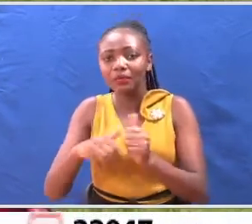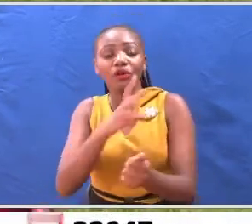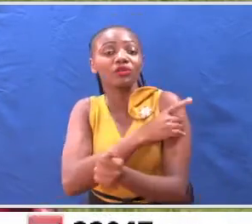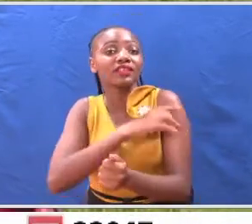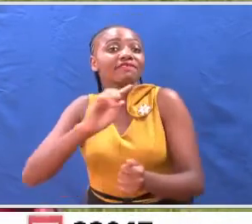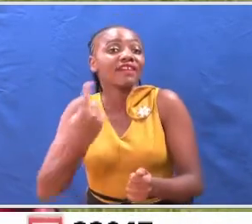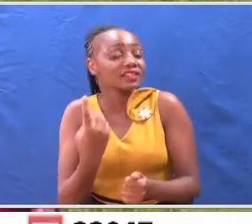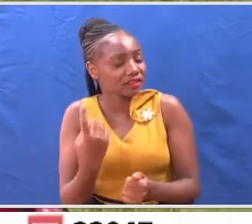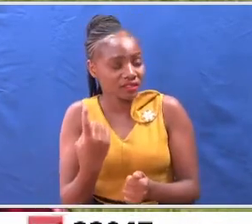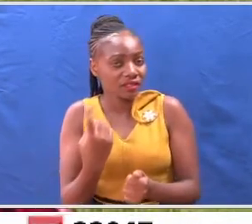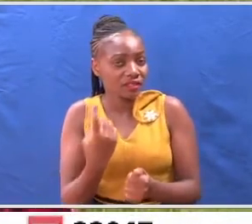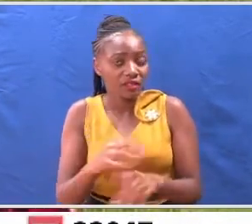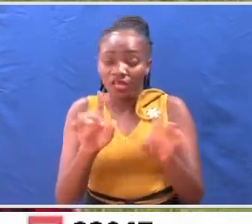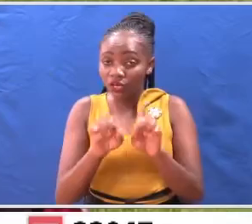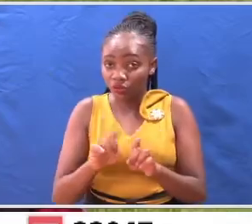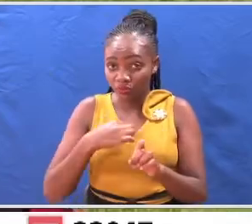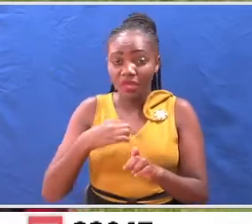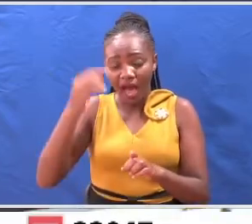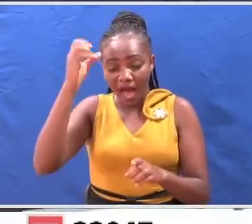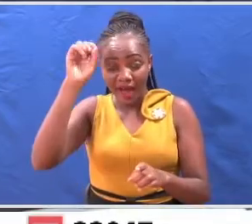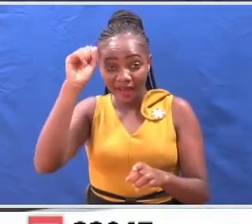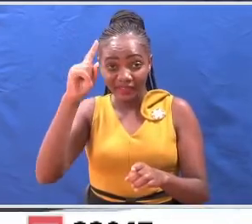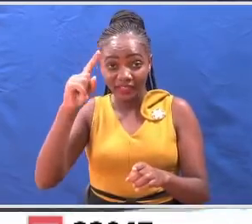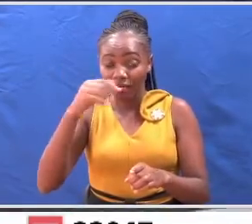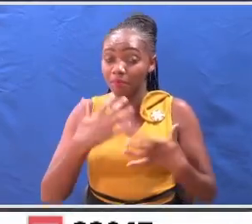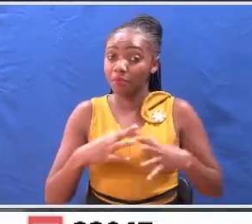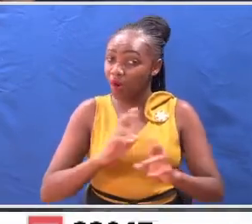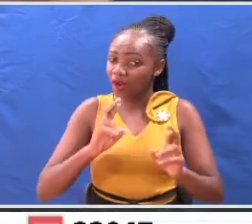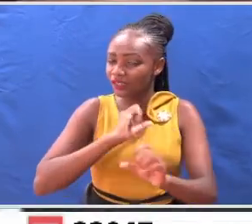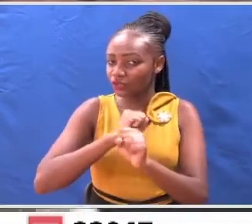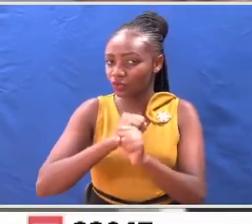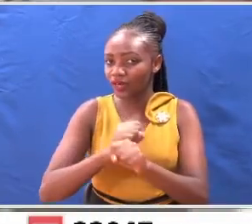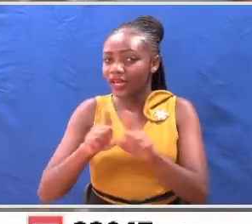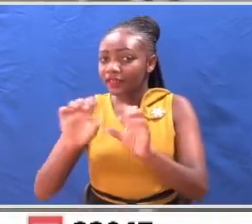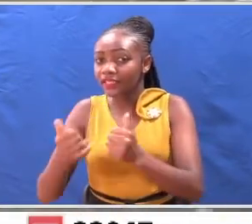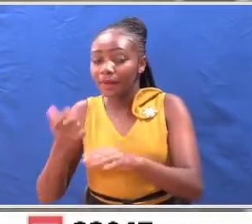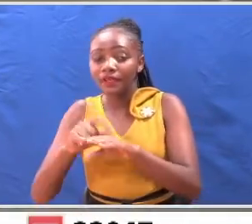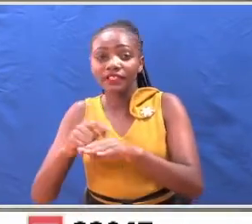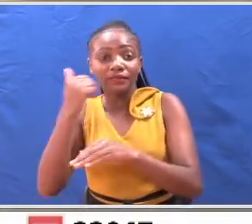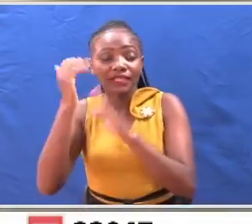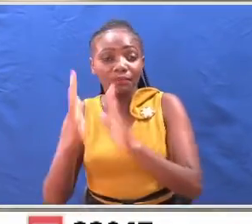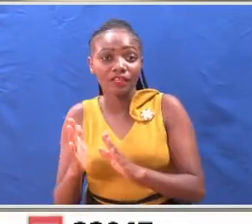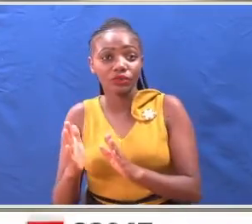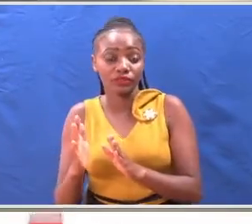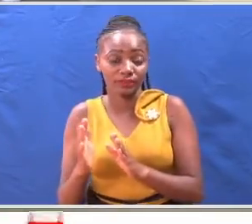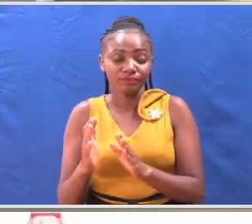sababu naona kuna ile willingness ya watu kusikizana. This as patients in public hospitals continue to